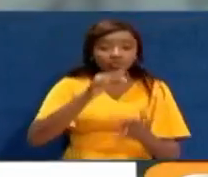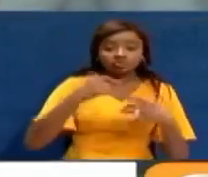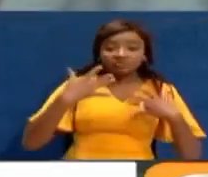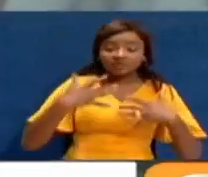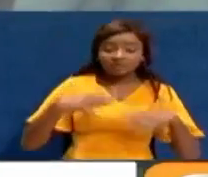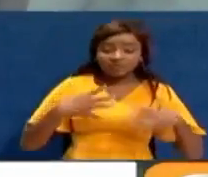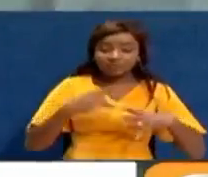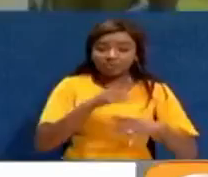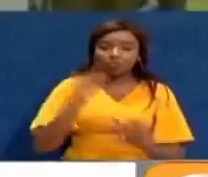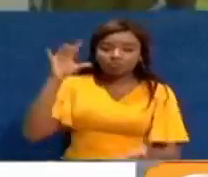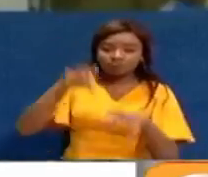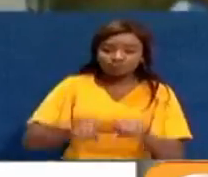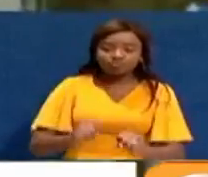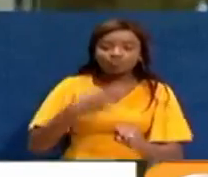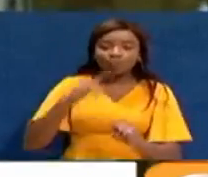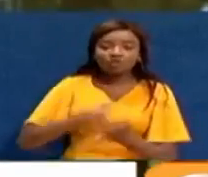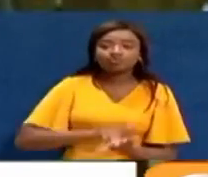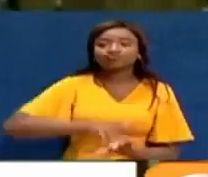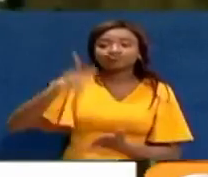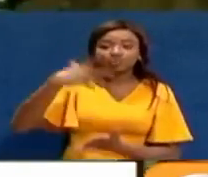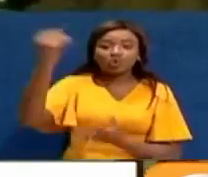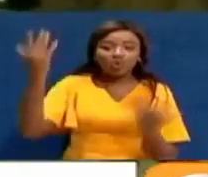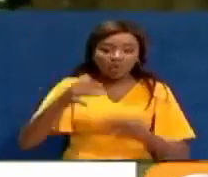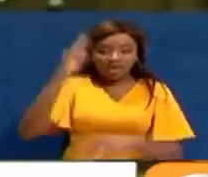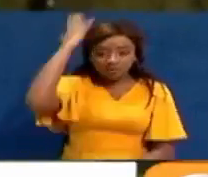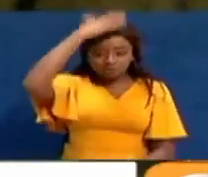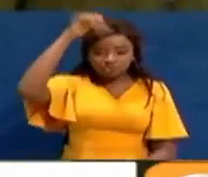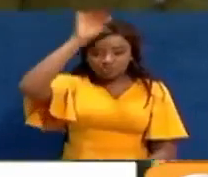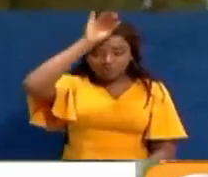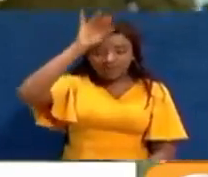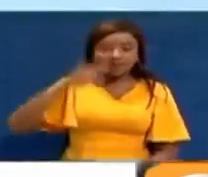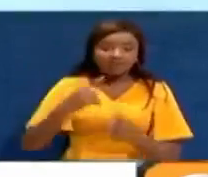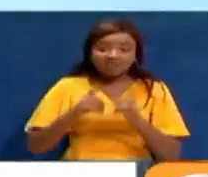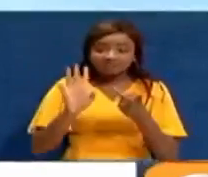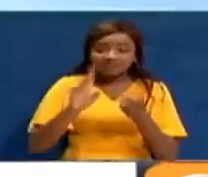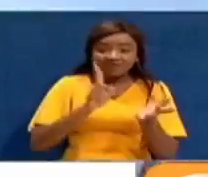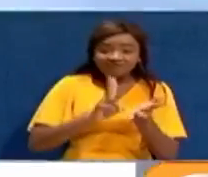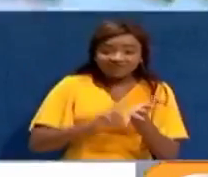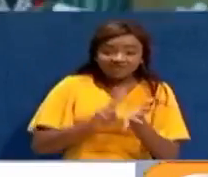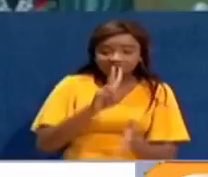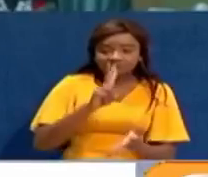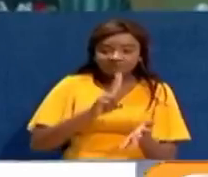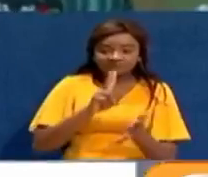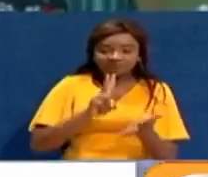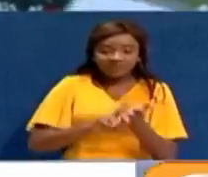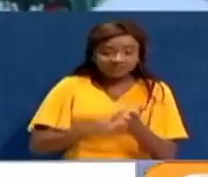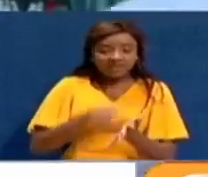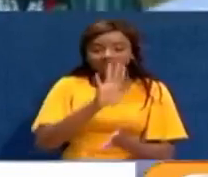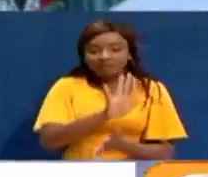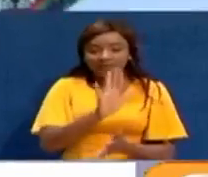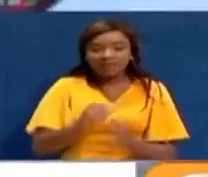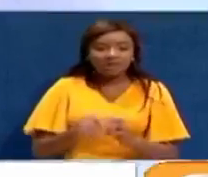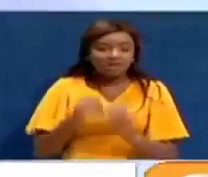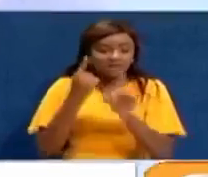to fly Emirates Airline to Dubai. The operation follows suspension of visa issuance imposed on Kenya and some